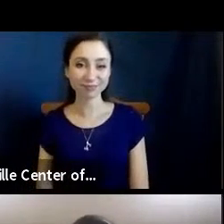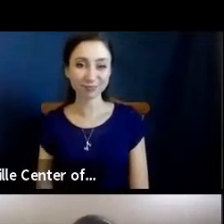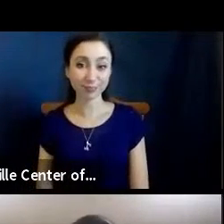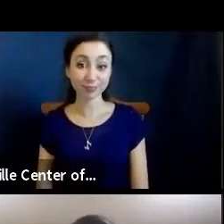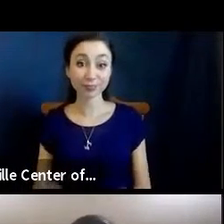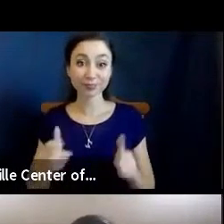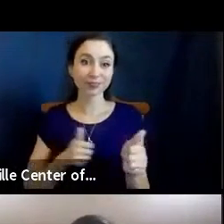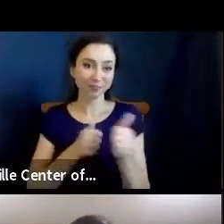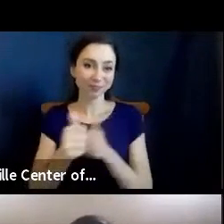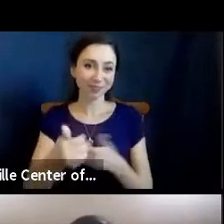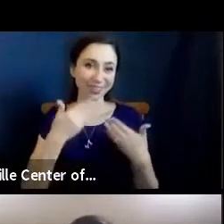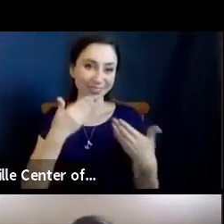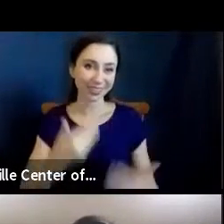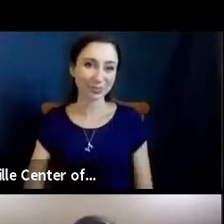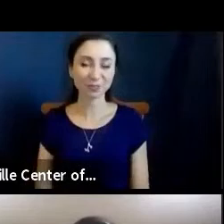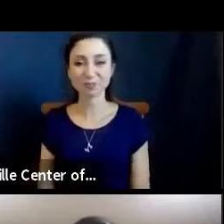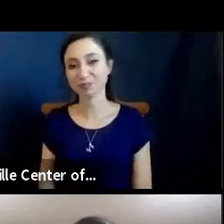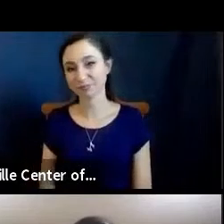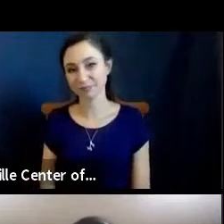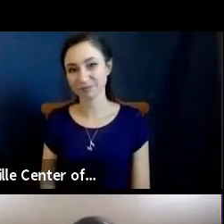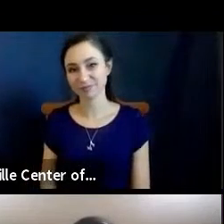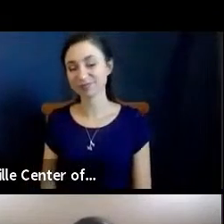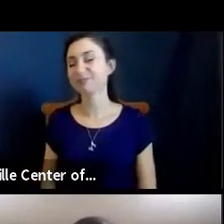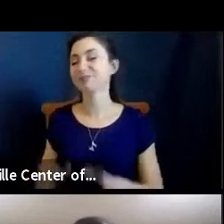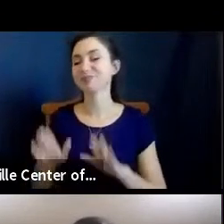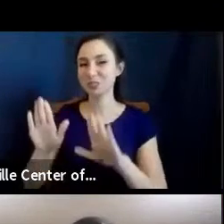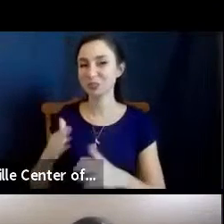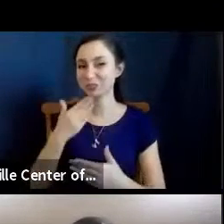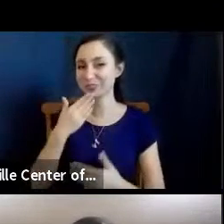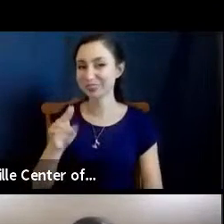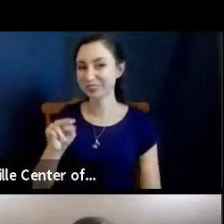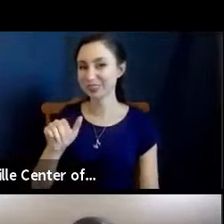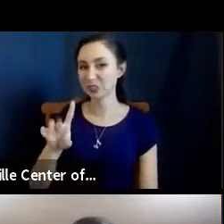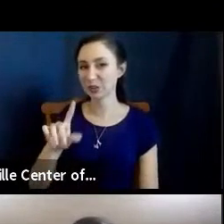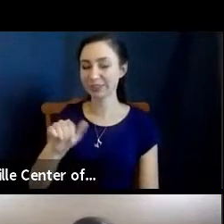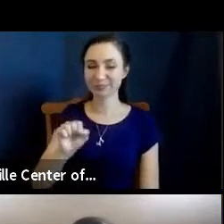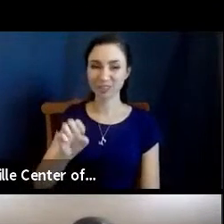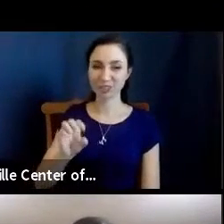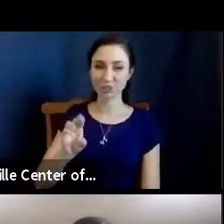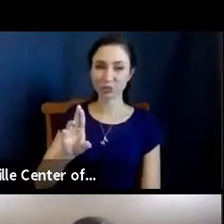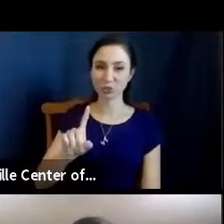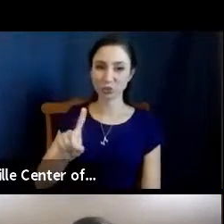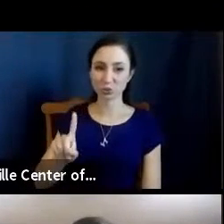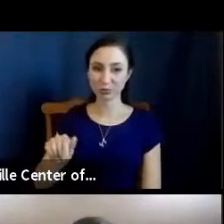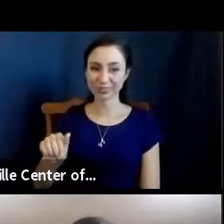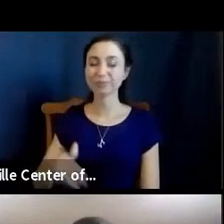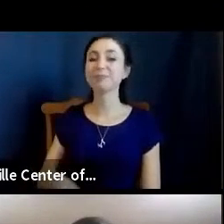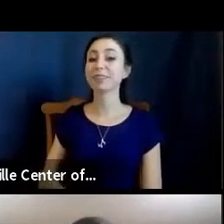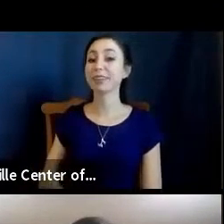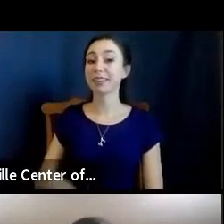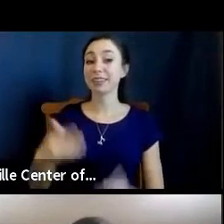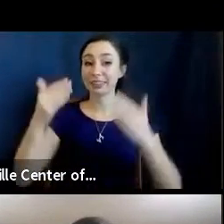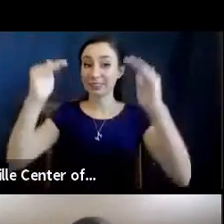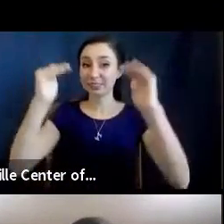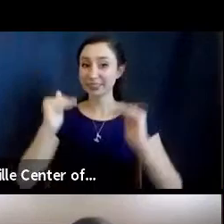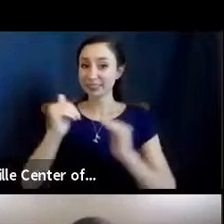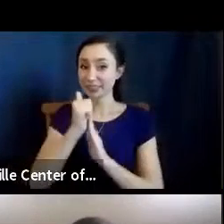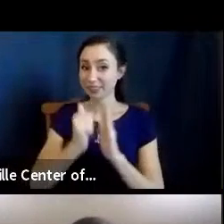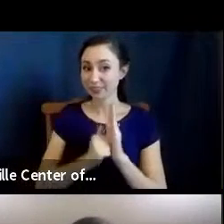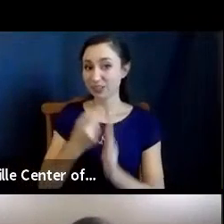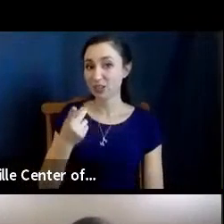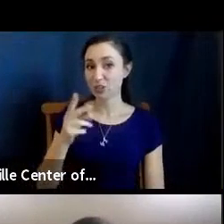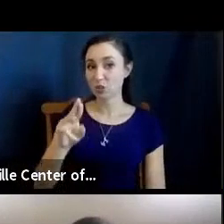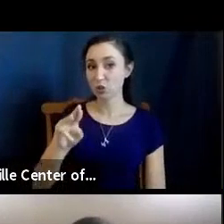Passed. Thank you. Excellent. Thank you, Narda. So next on our agenda is Dr. Matt Harris is going to join us